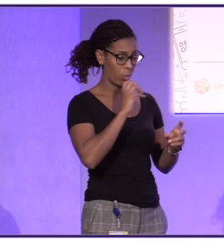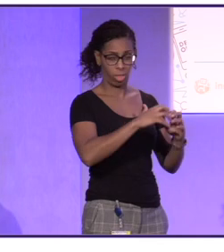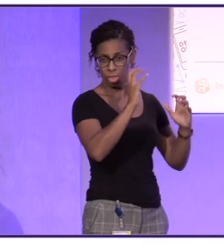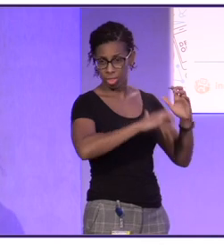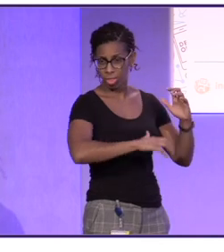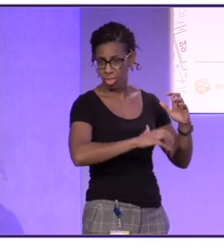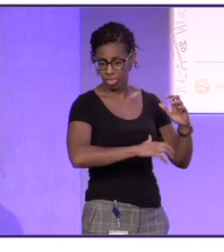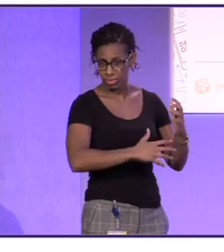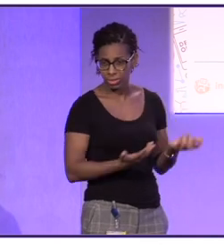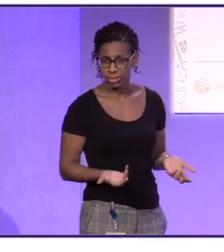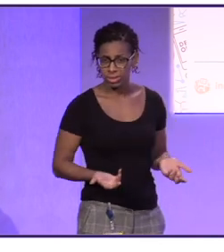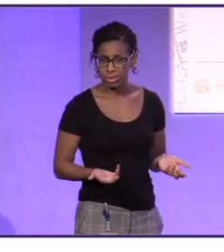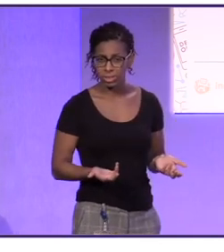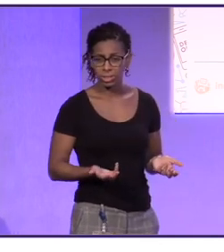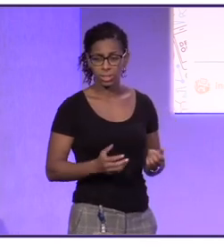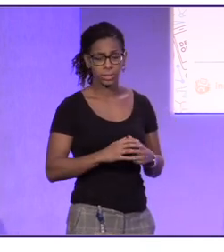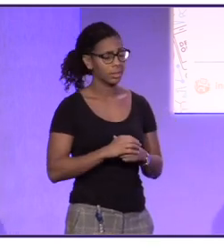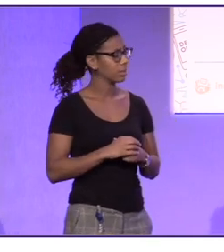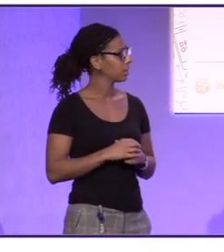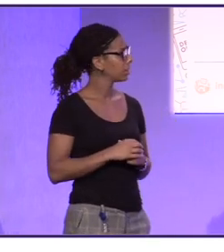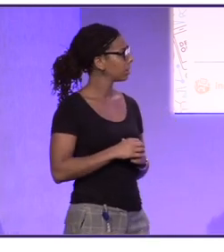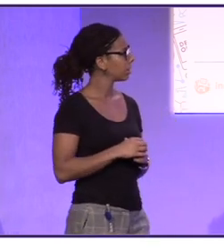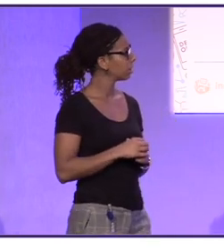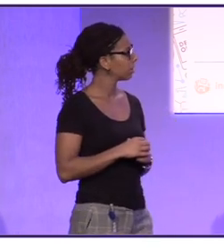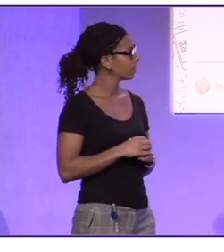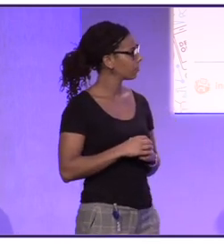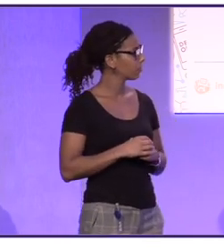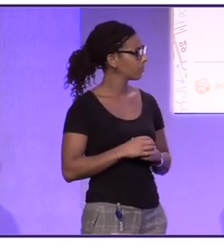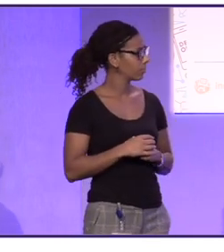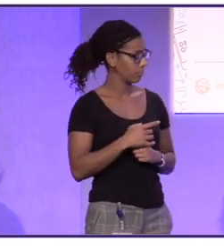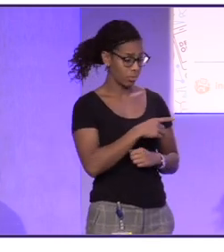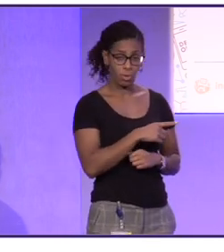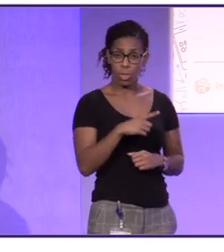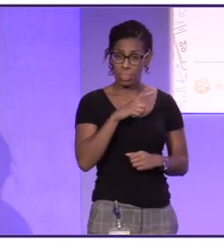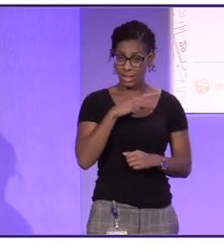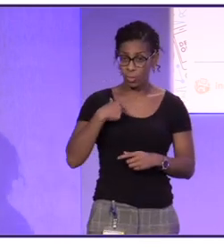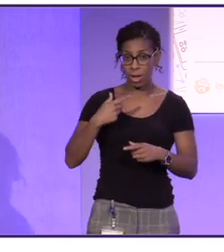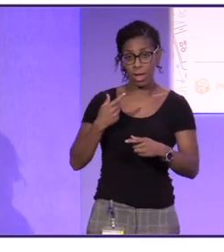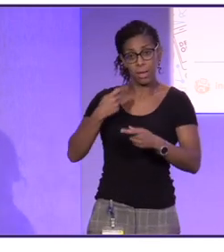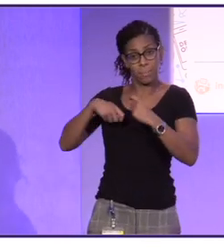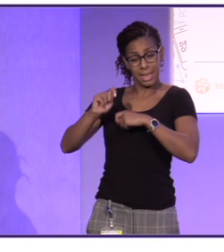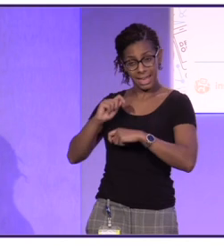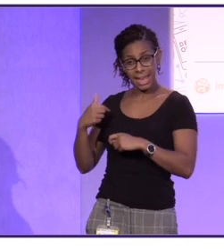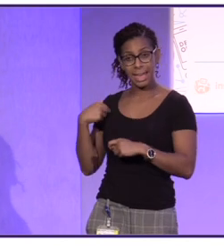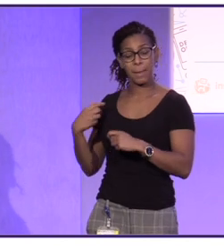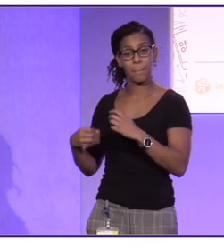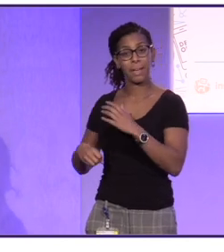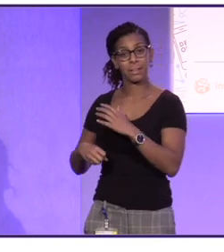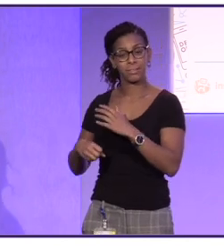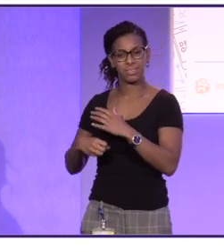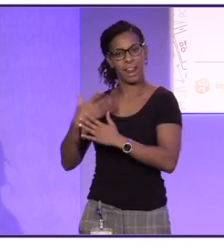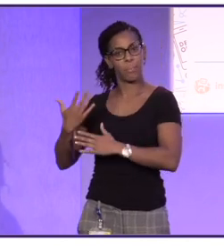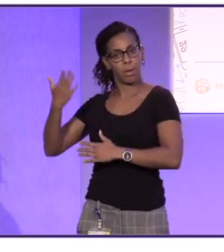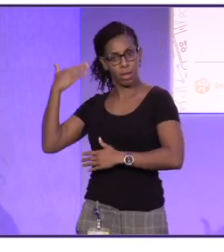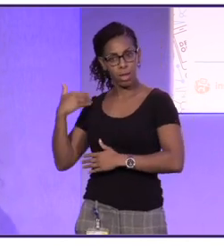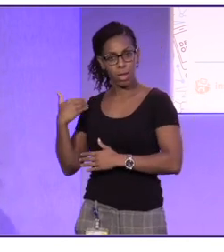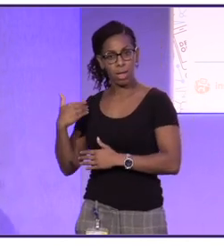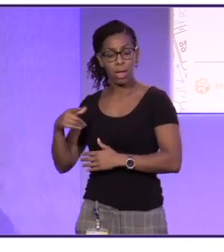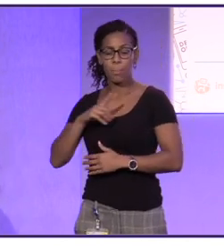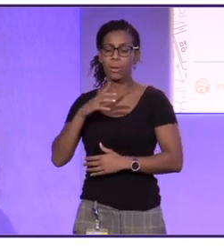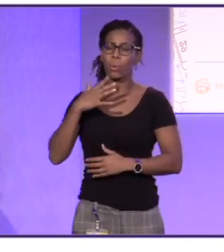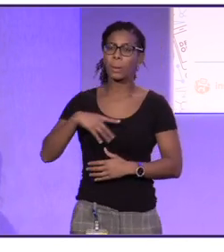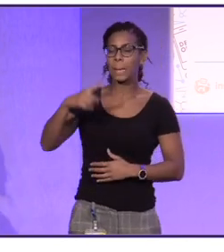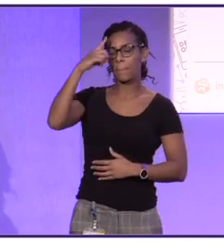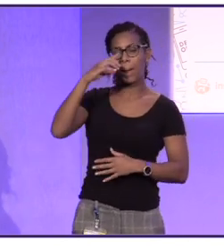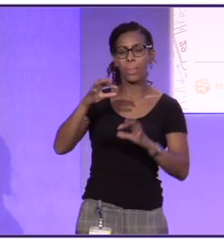a card house. And this is exactly the point why I was a developer before I became an Agile coach, because I wanted to think about the happy path. I didn't